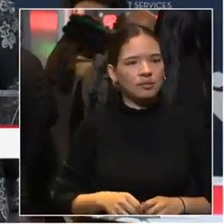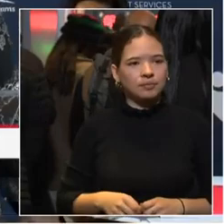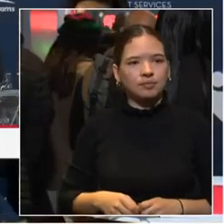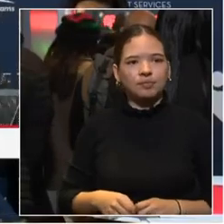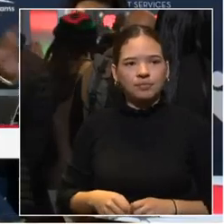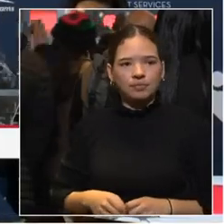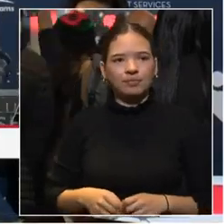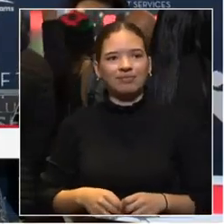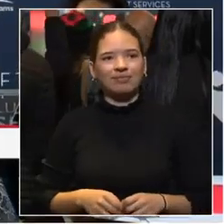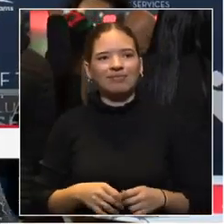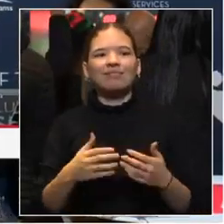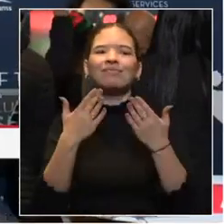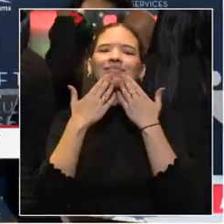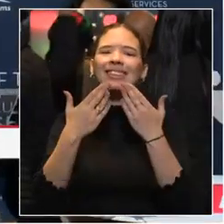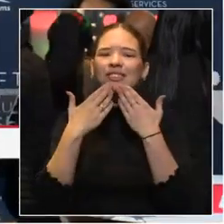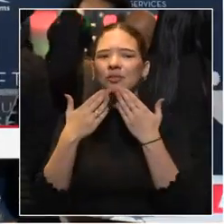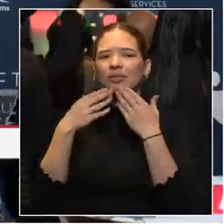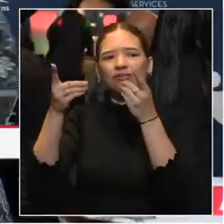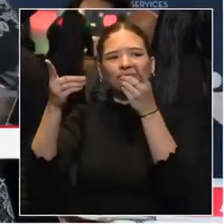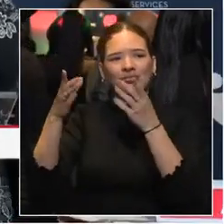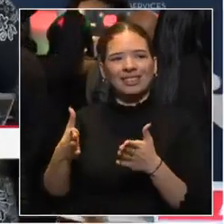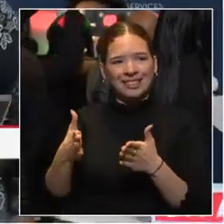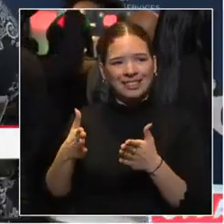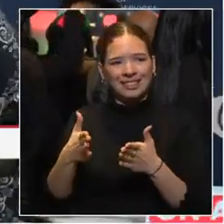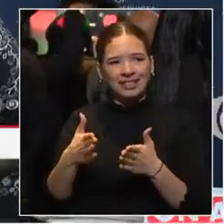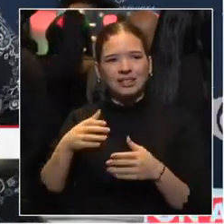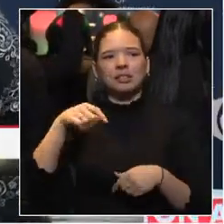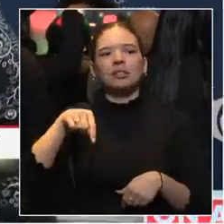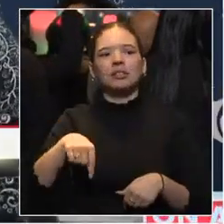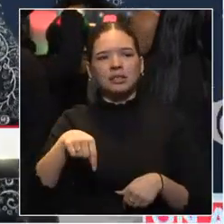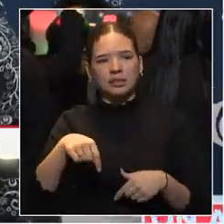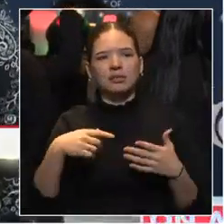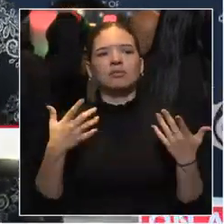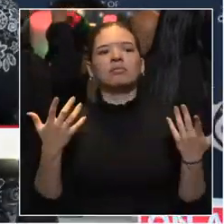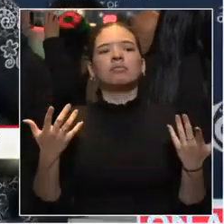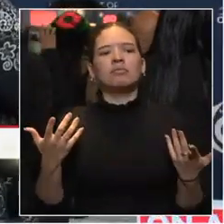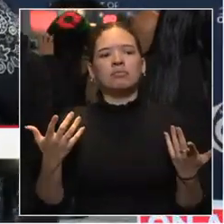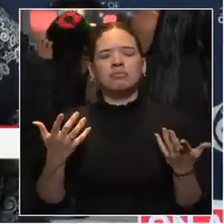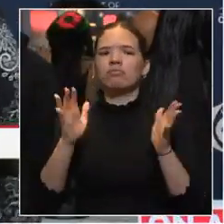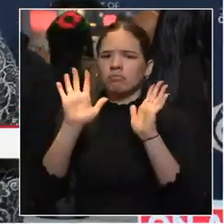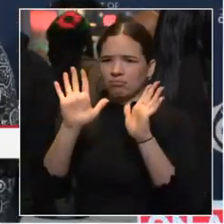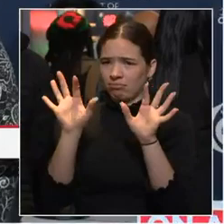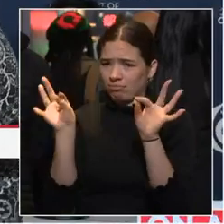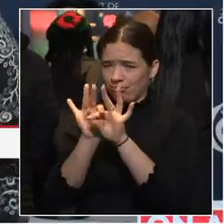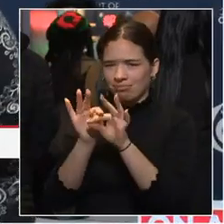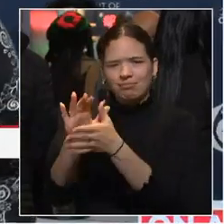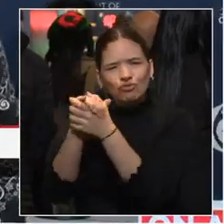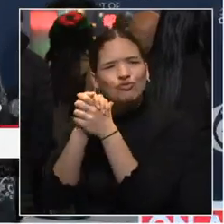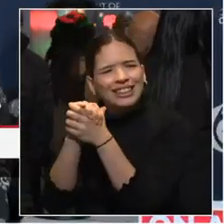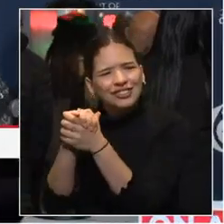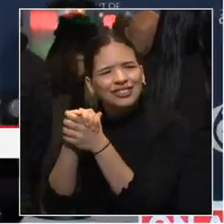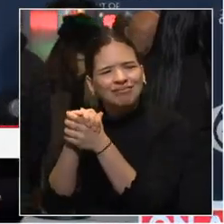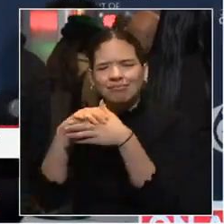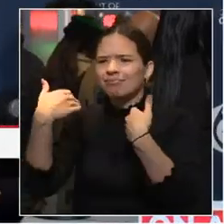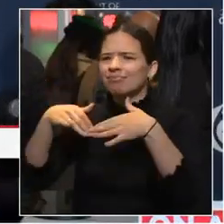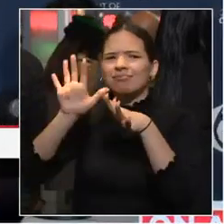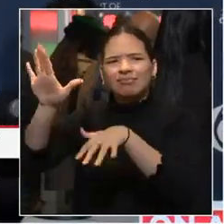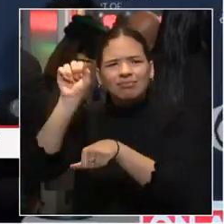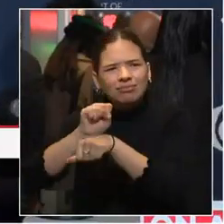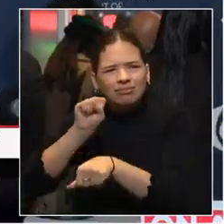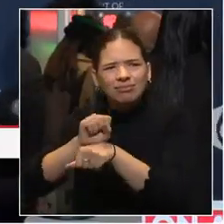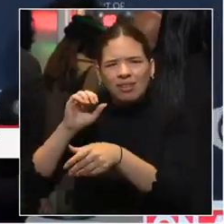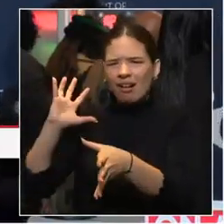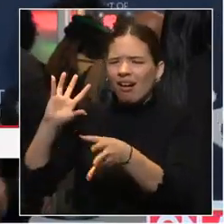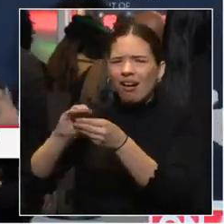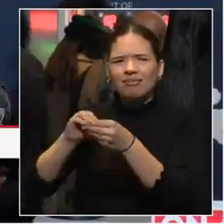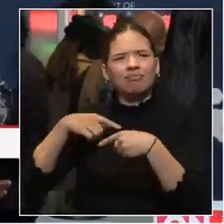Thank you, Director. And I just want to take this moment to congratulate you on a job well done. I love our kids when they show